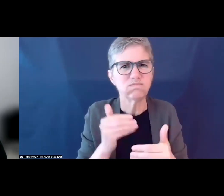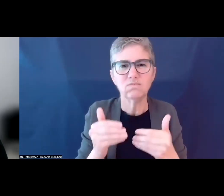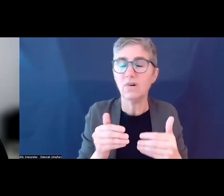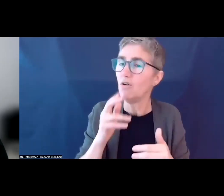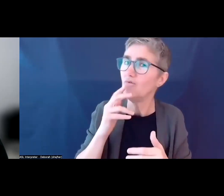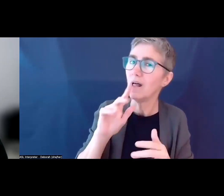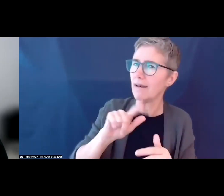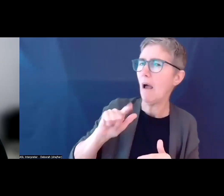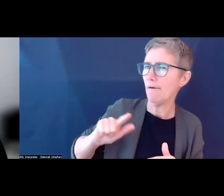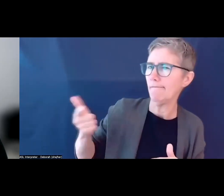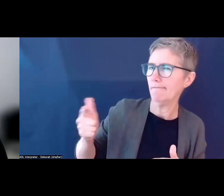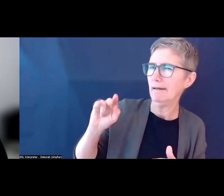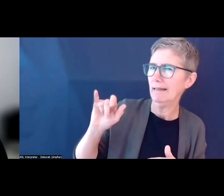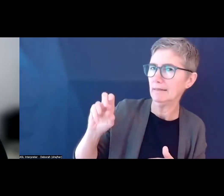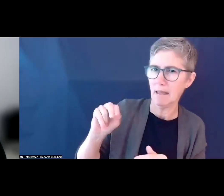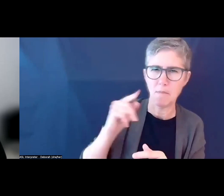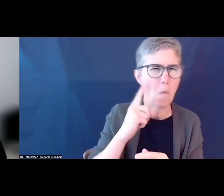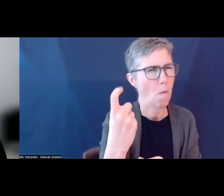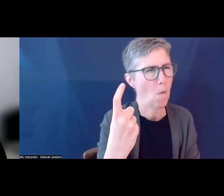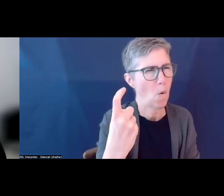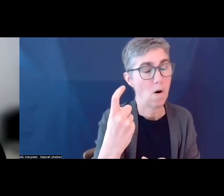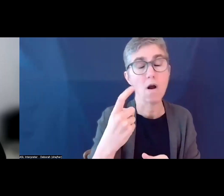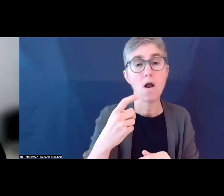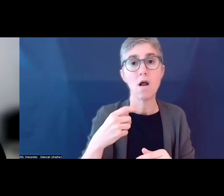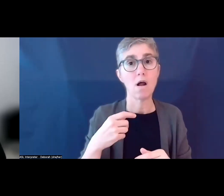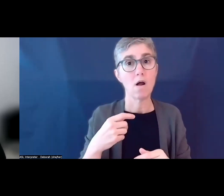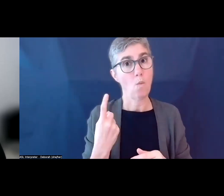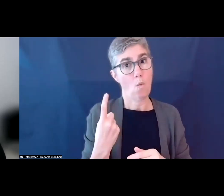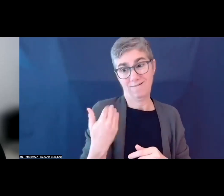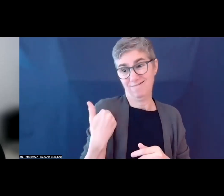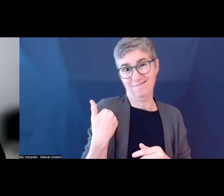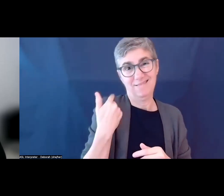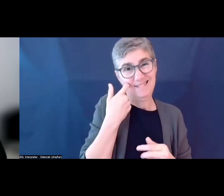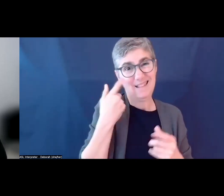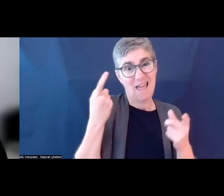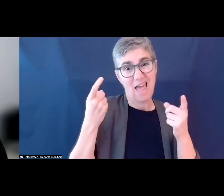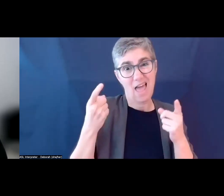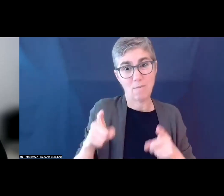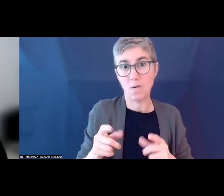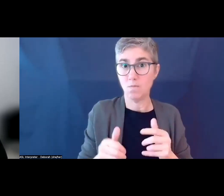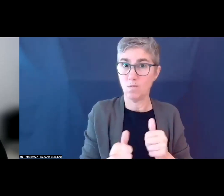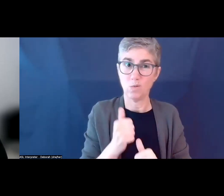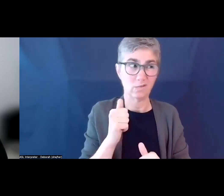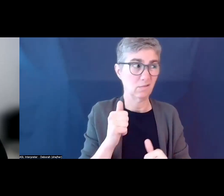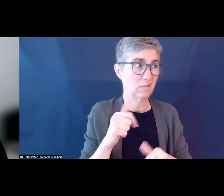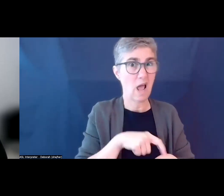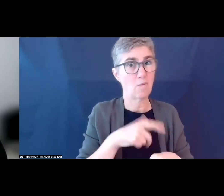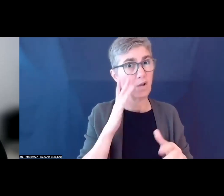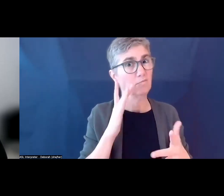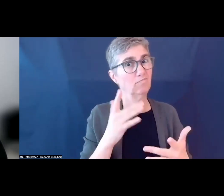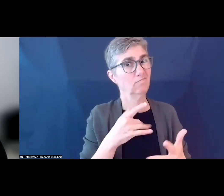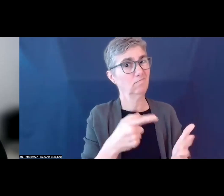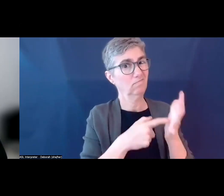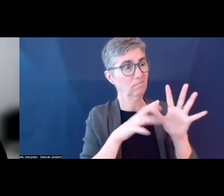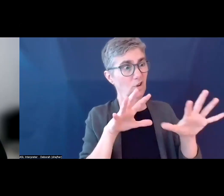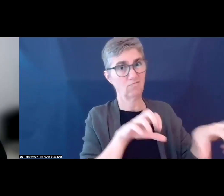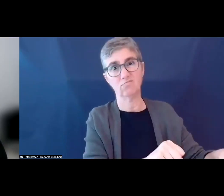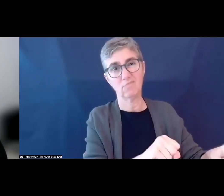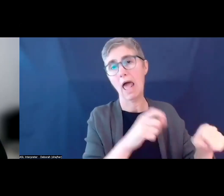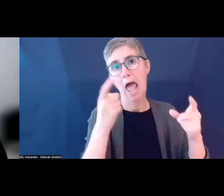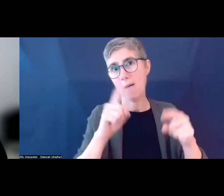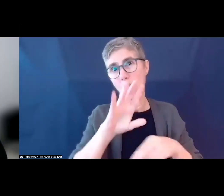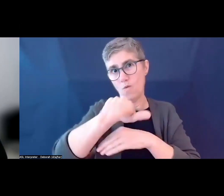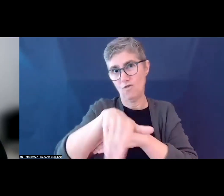I want to say one more thing. There was an incident that most of our restraints and altercation with our patient happened overnight. So